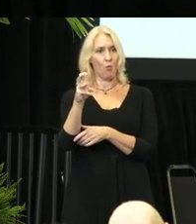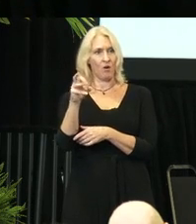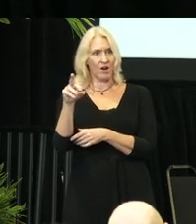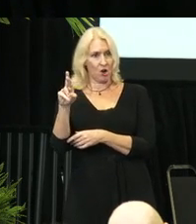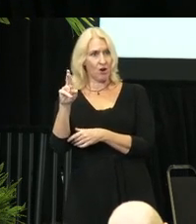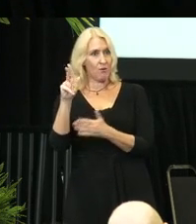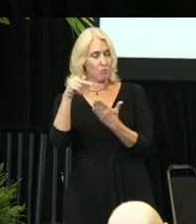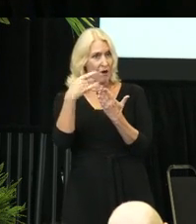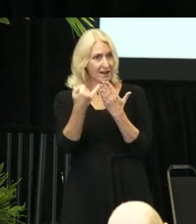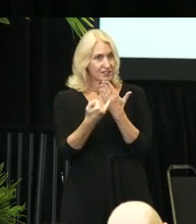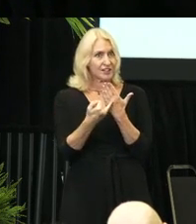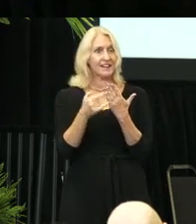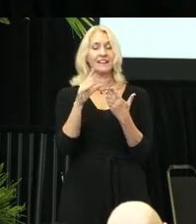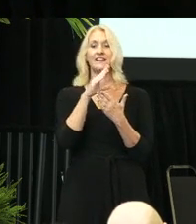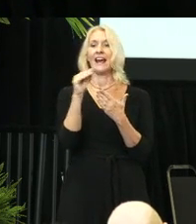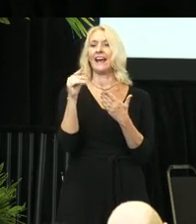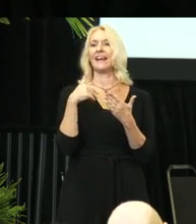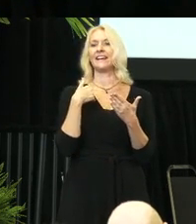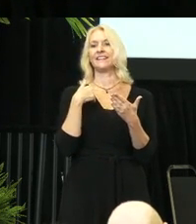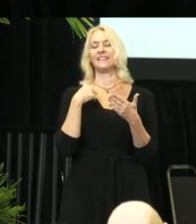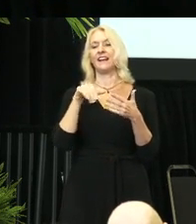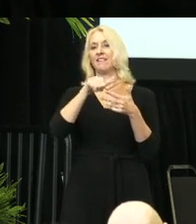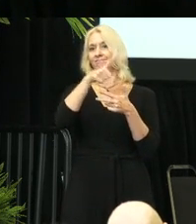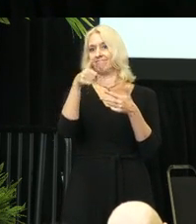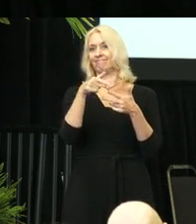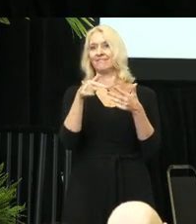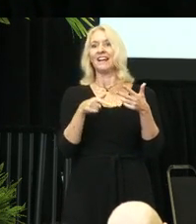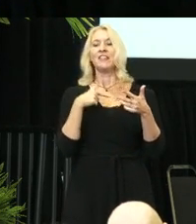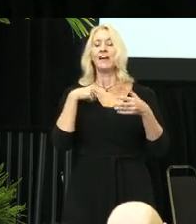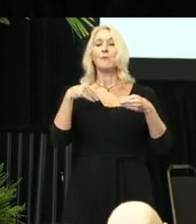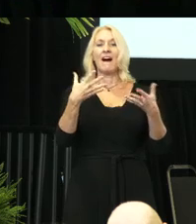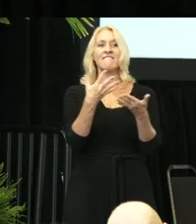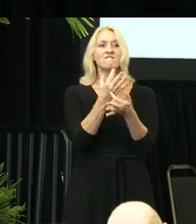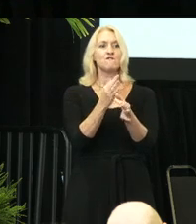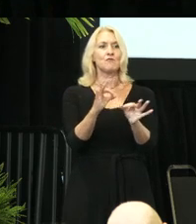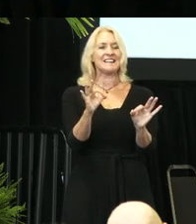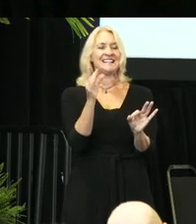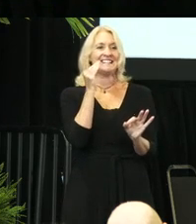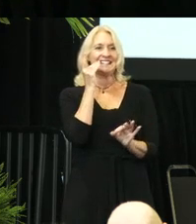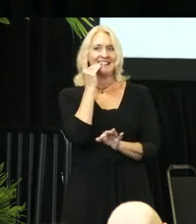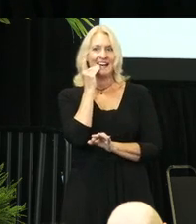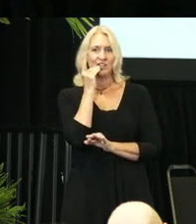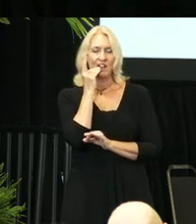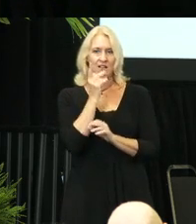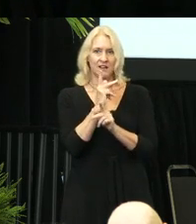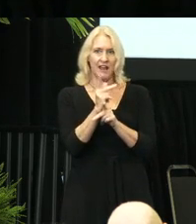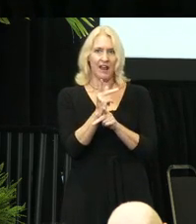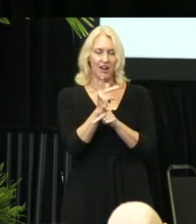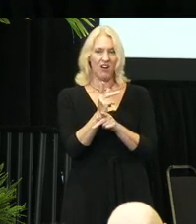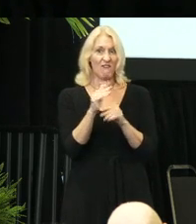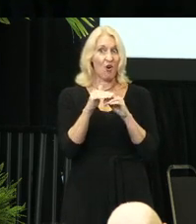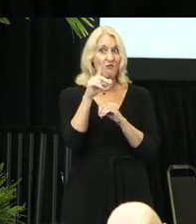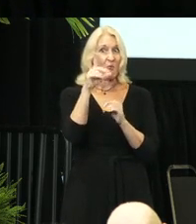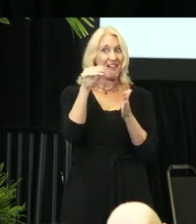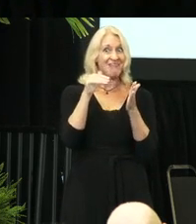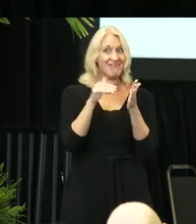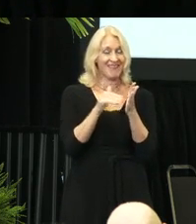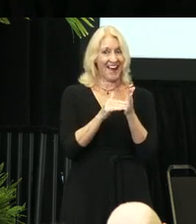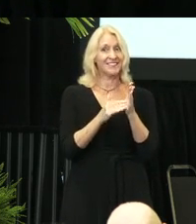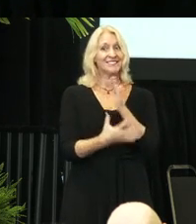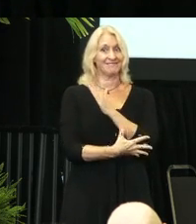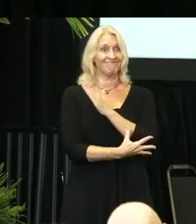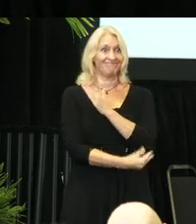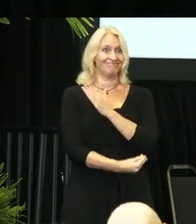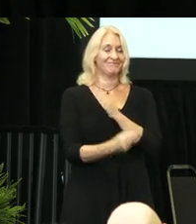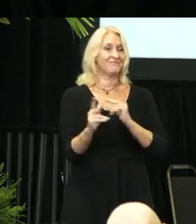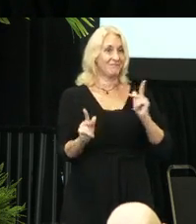and work through the Mission of Mercy, where they provided free dental care to more than 1,000 underserved patients. Think